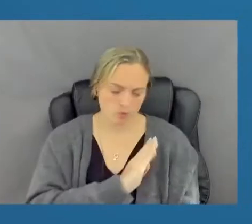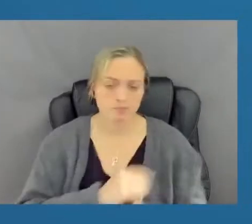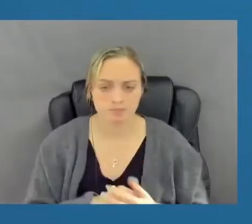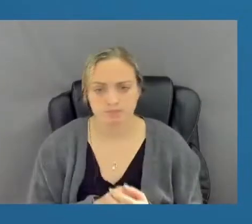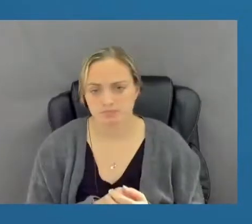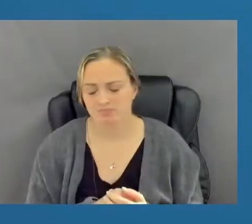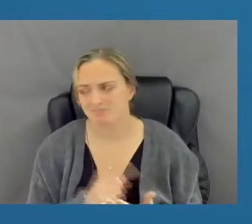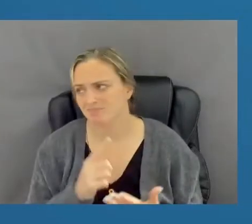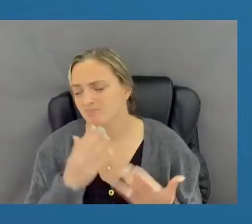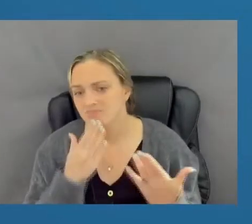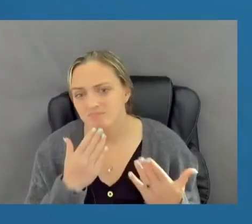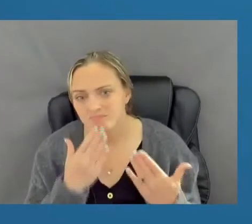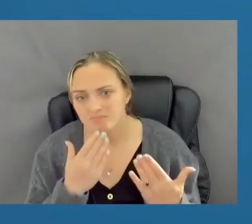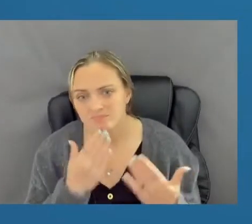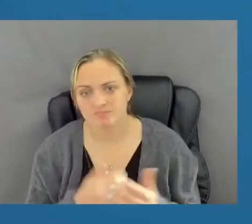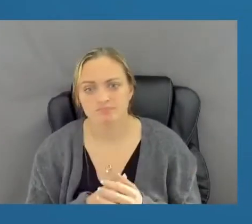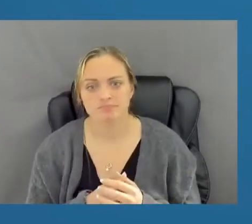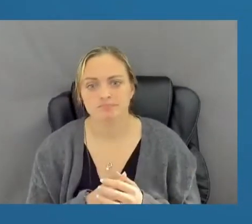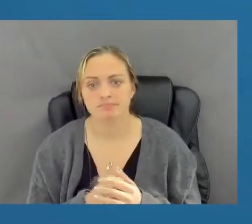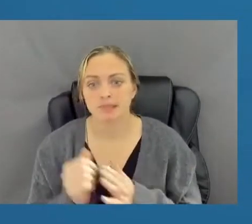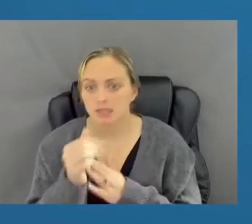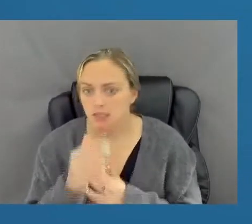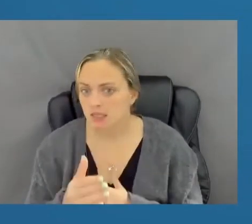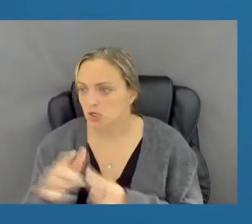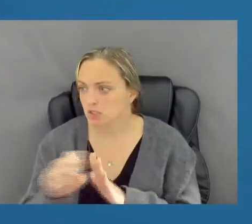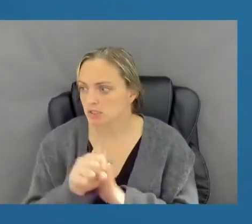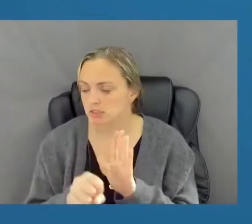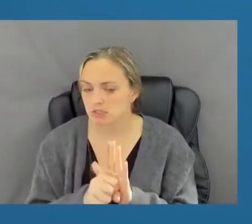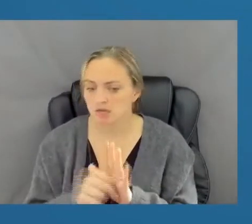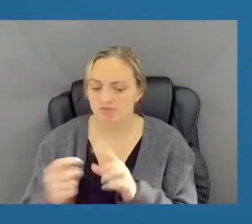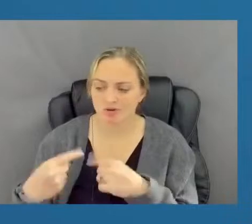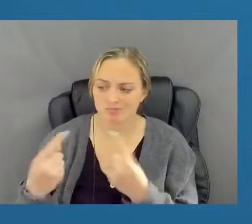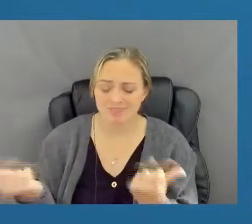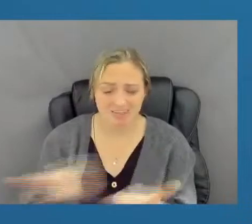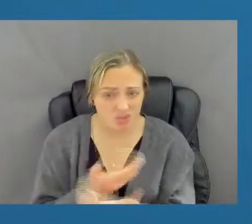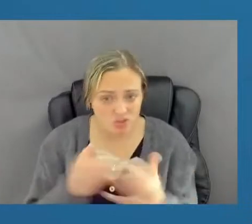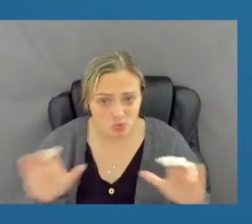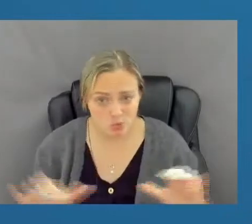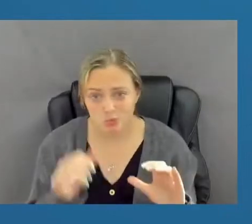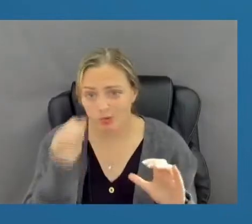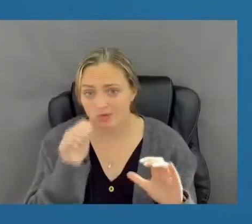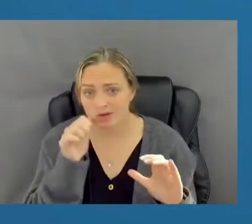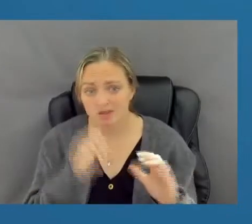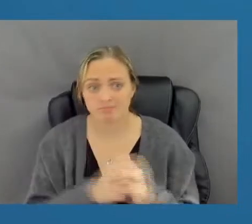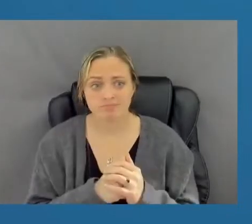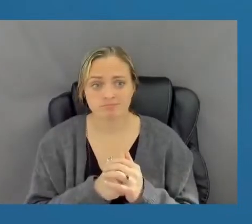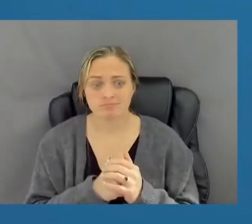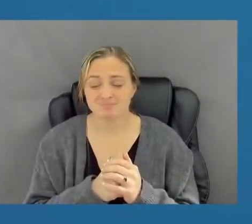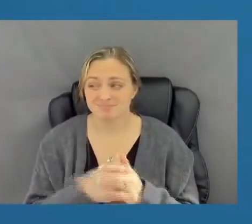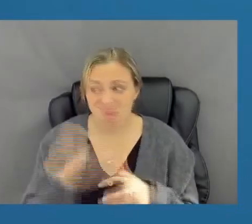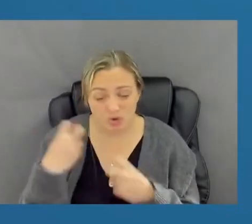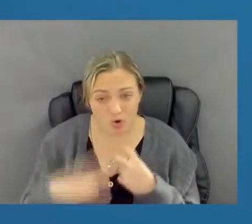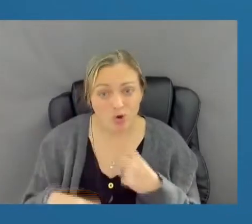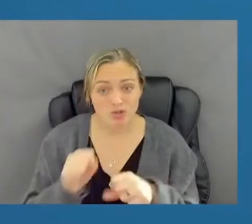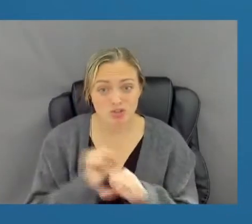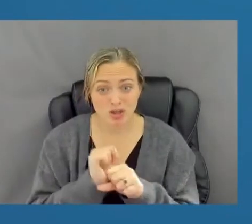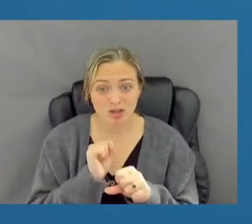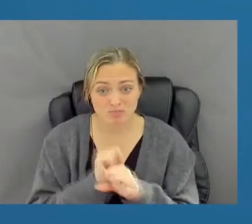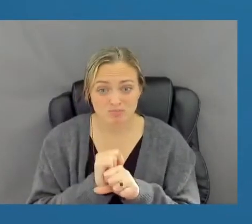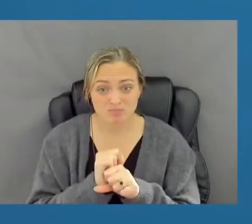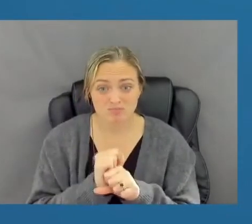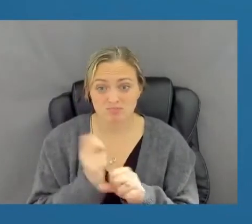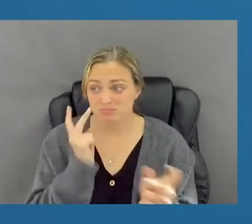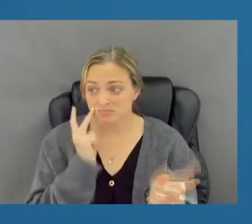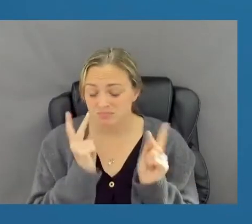so grateful as the leader of this state for all you do every single day. It is hard, and you see people at